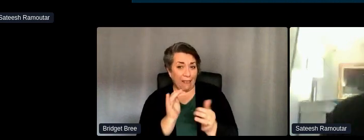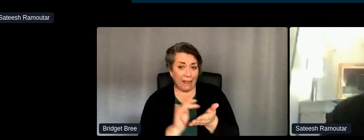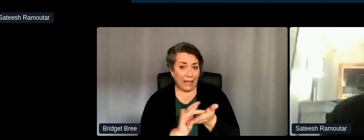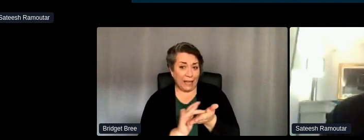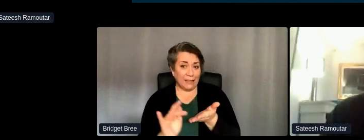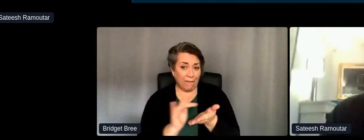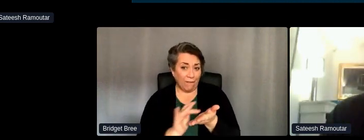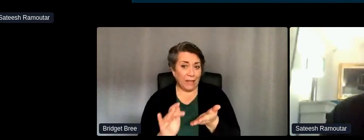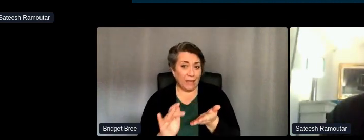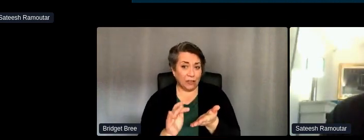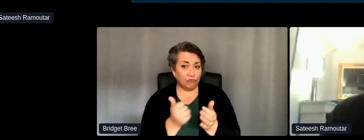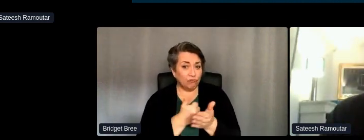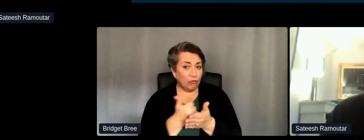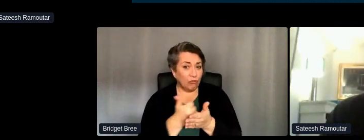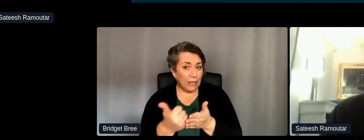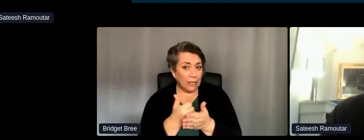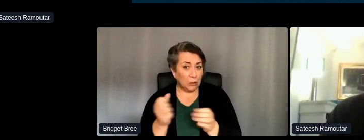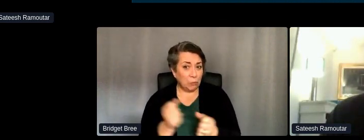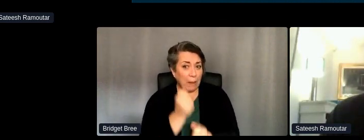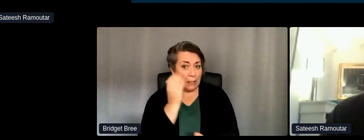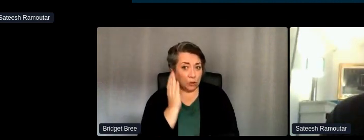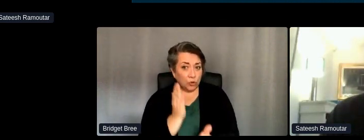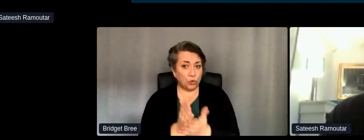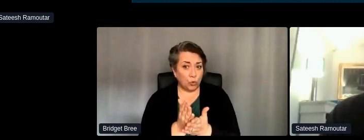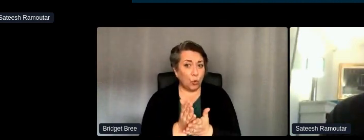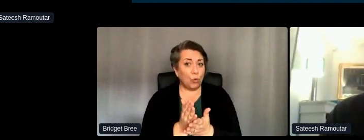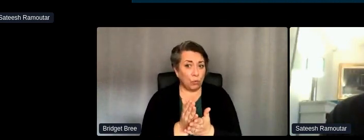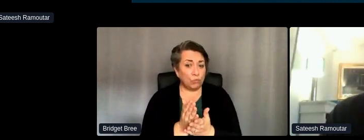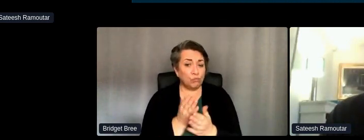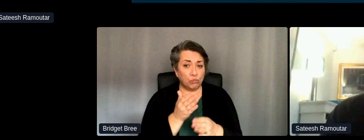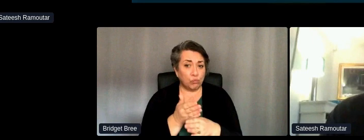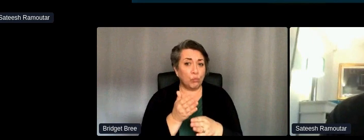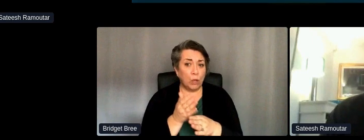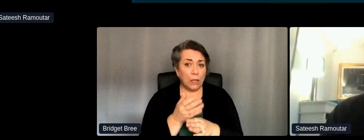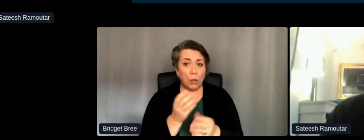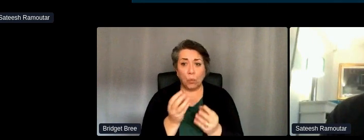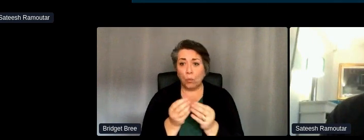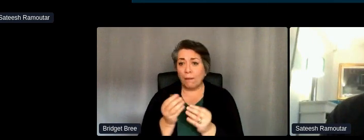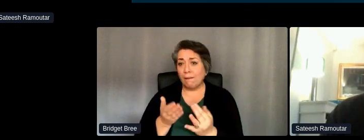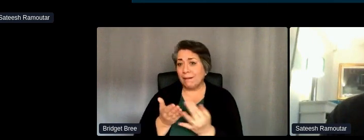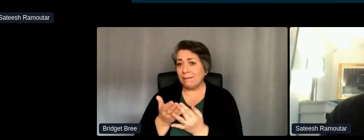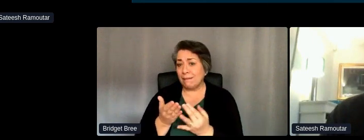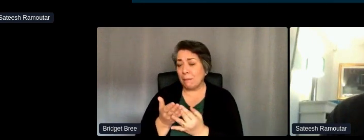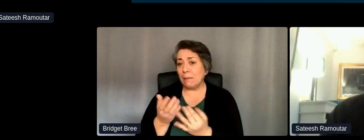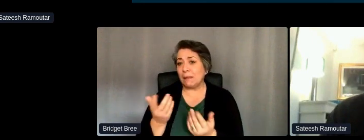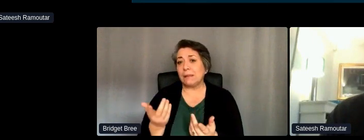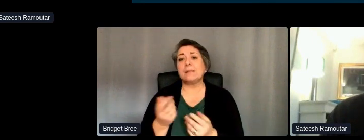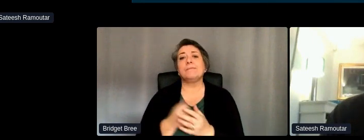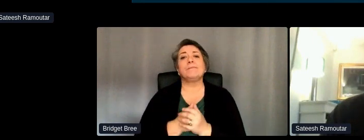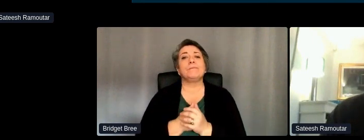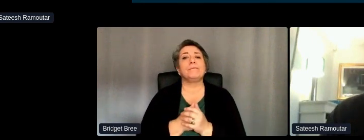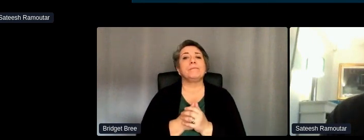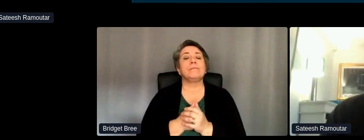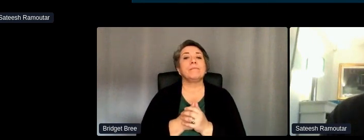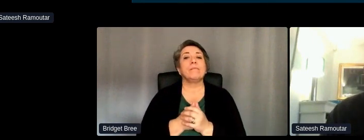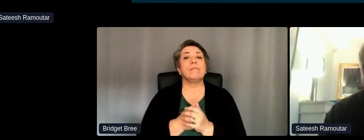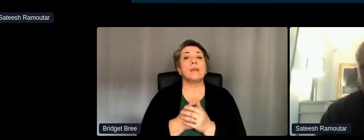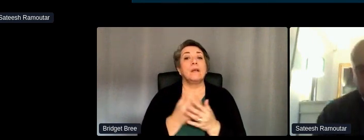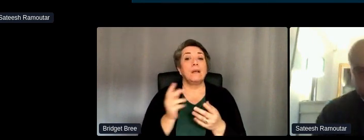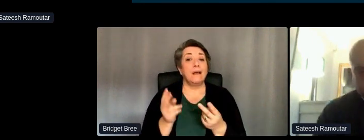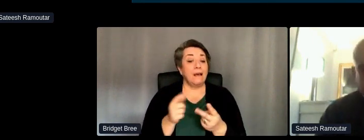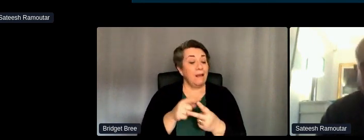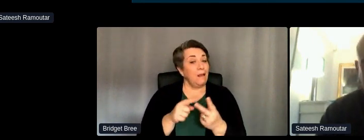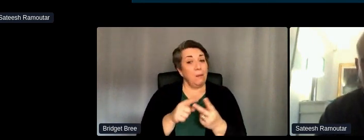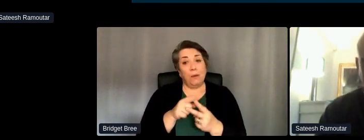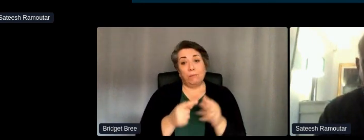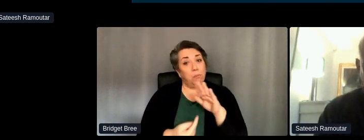can address those questions sort of on the fly as we go. And critical questions, actually. First of all, in